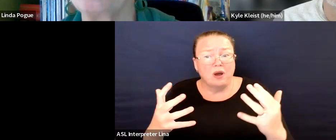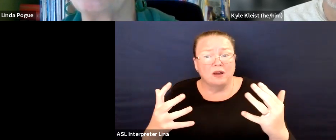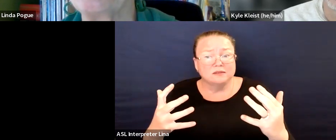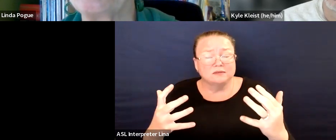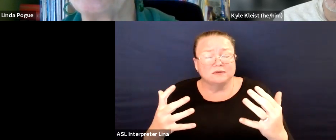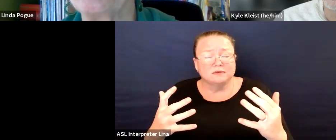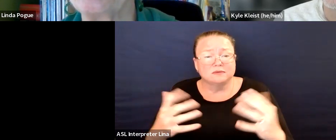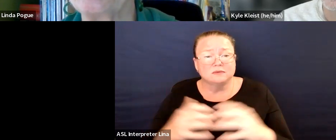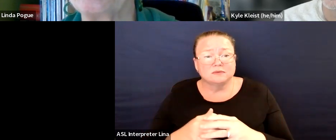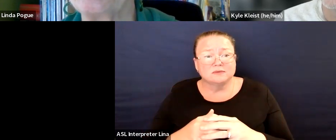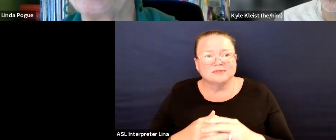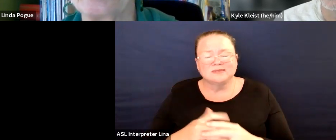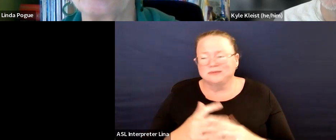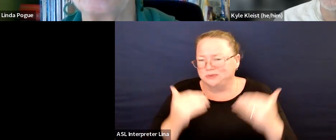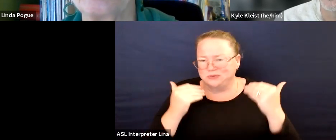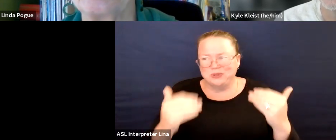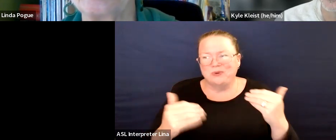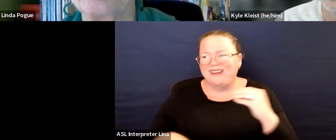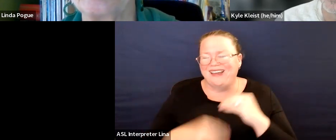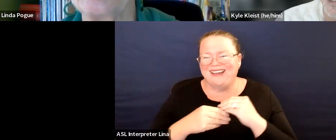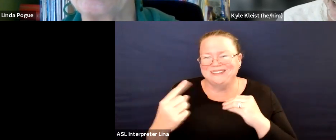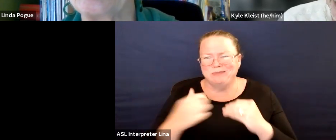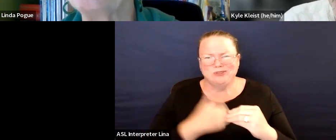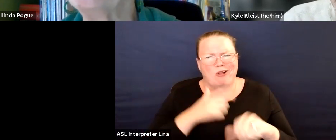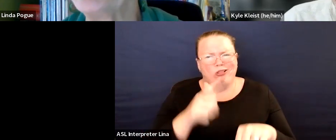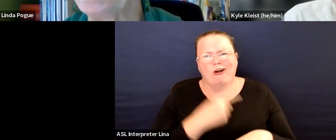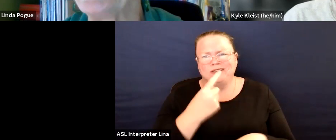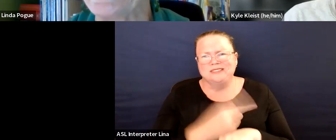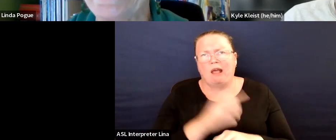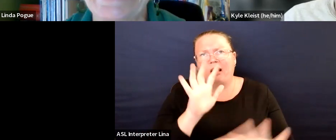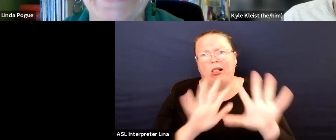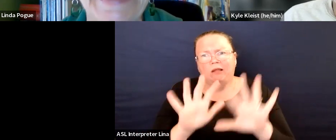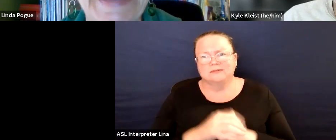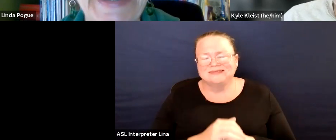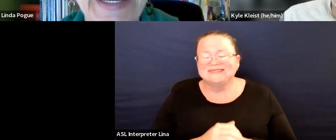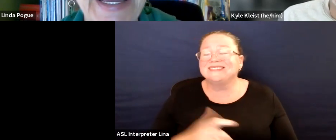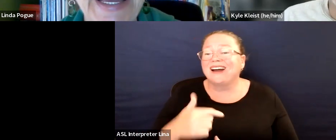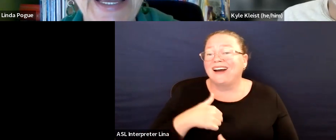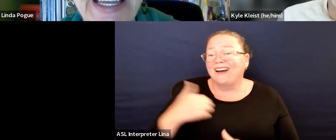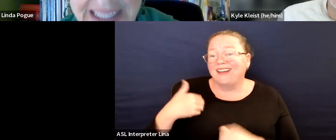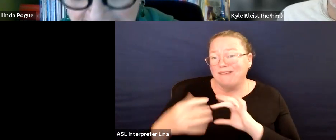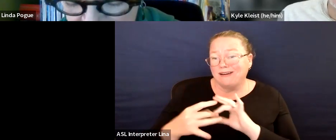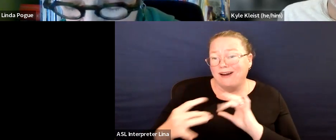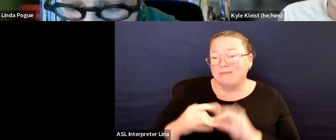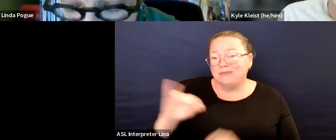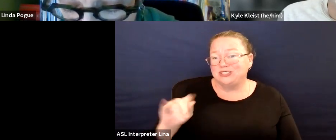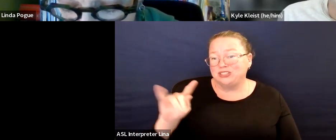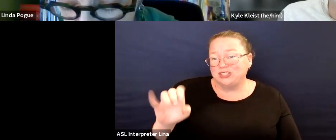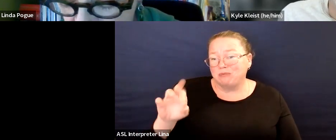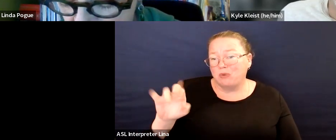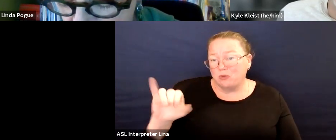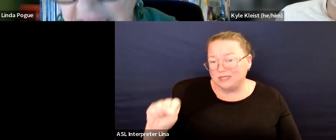or feel free to chime in. Sorry, it's been a long day. I have a comment from Jake